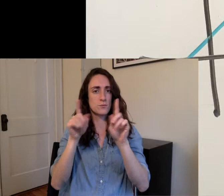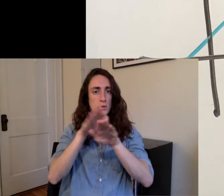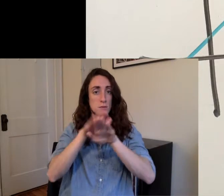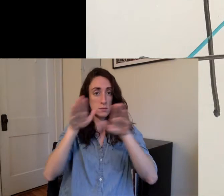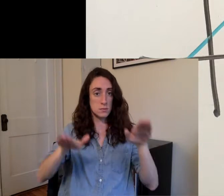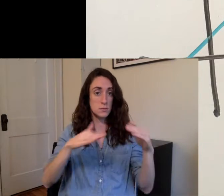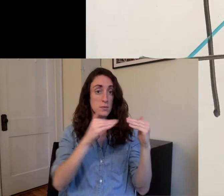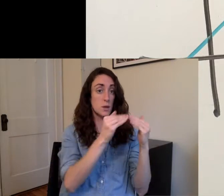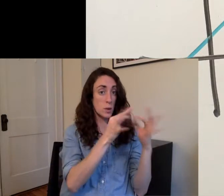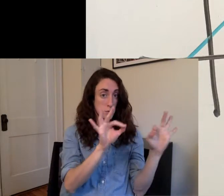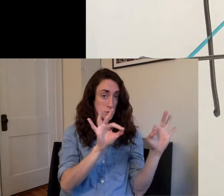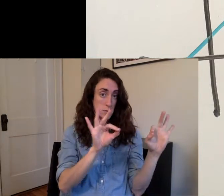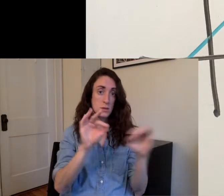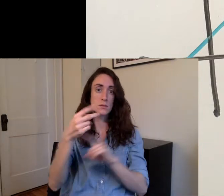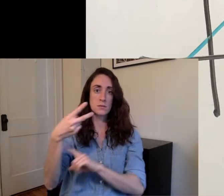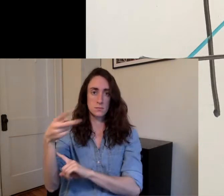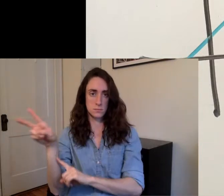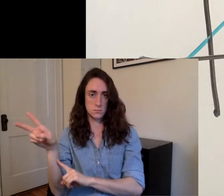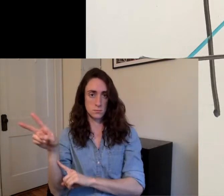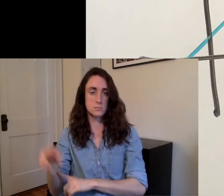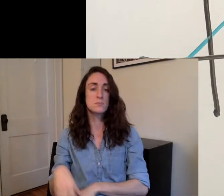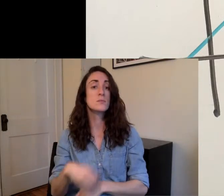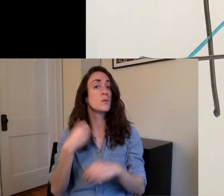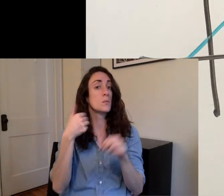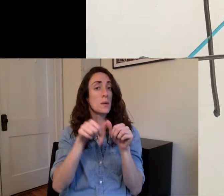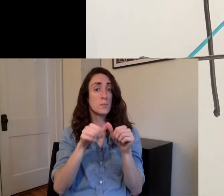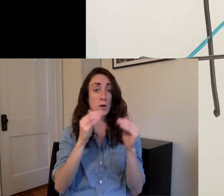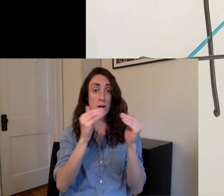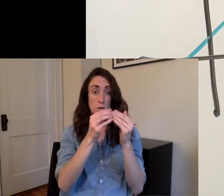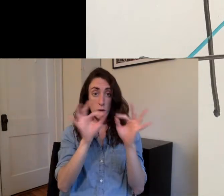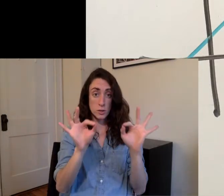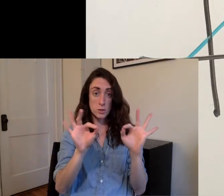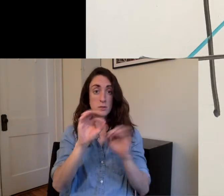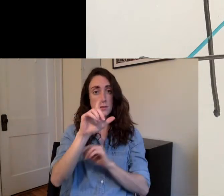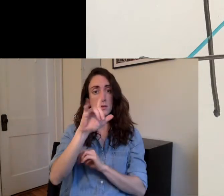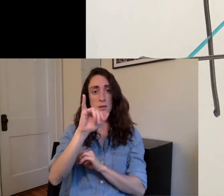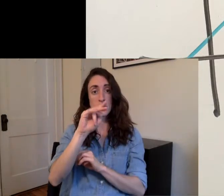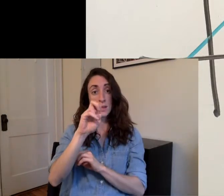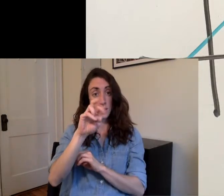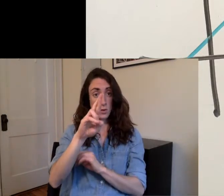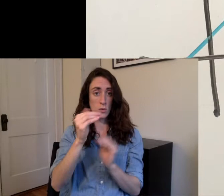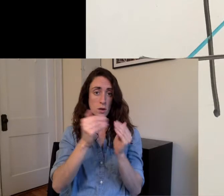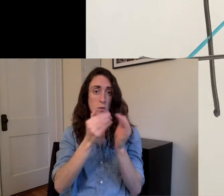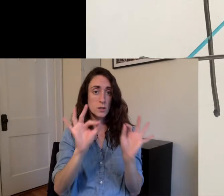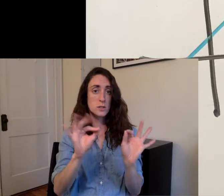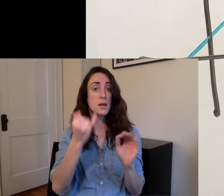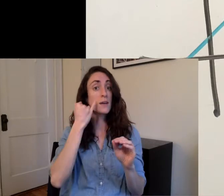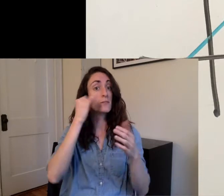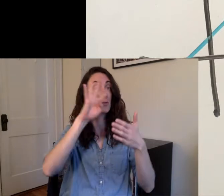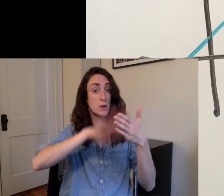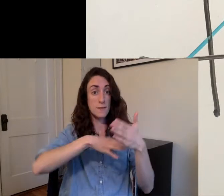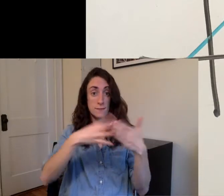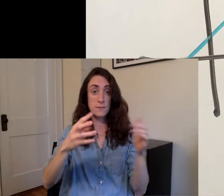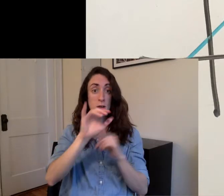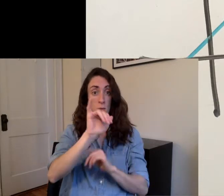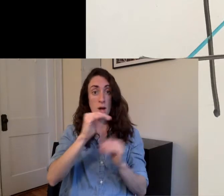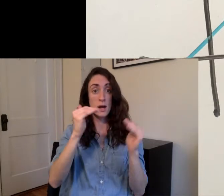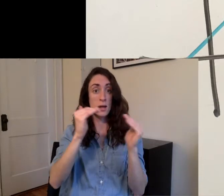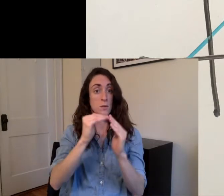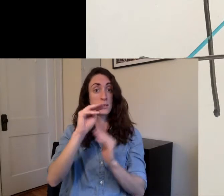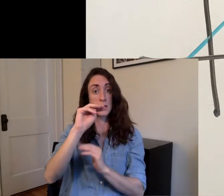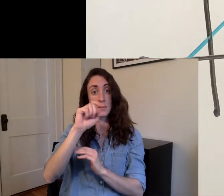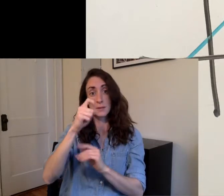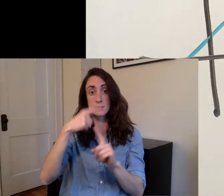First, I want to emphasize the difference between equations and inequalities. You might remember that an equation, a linear equation, if we graph